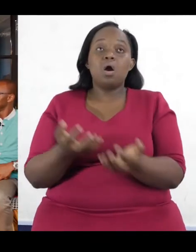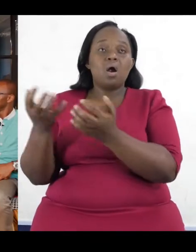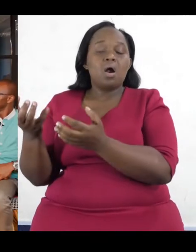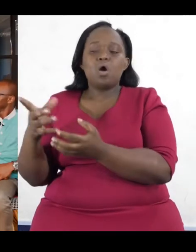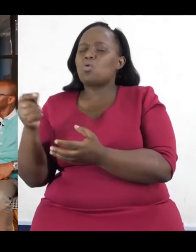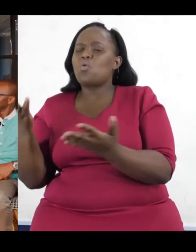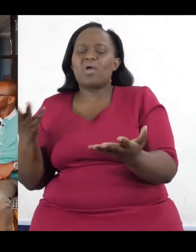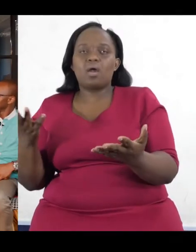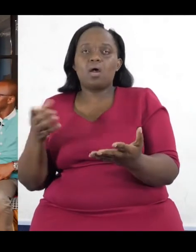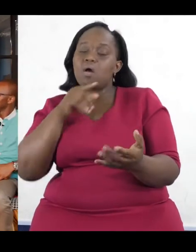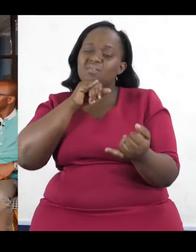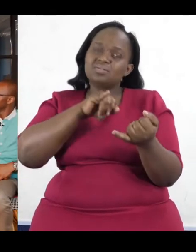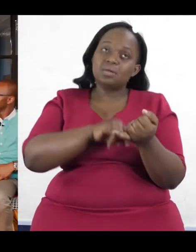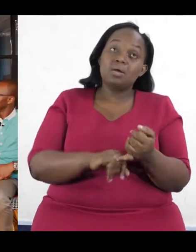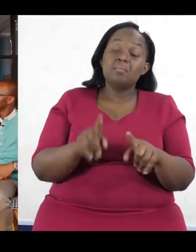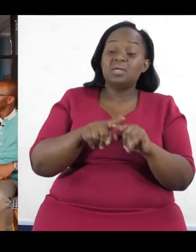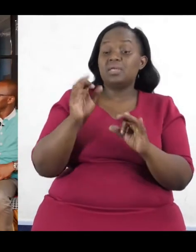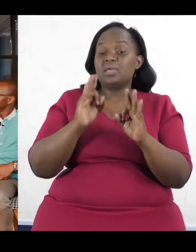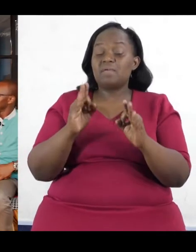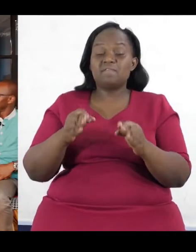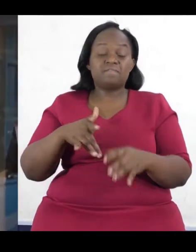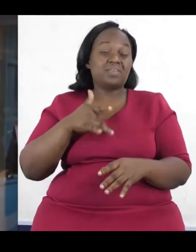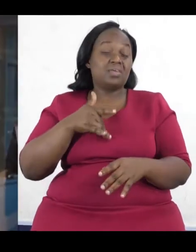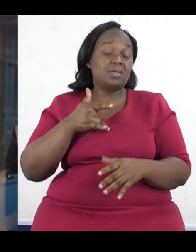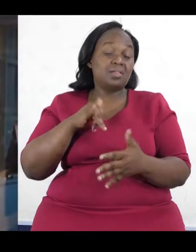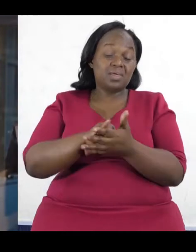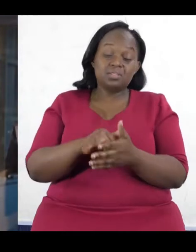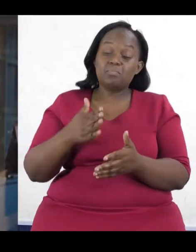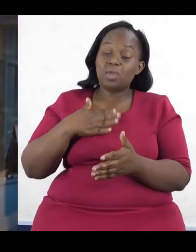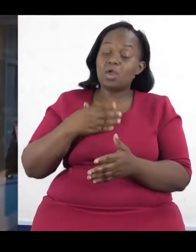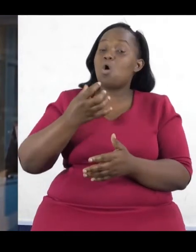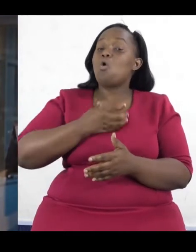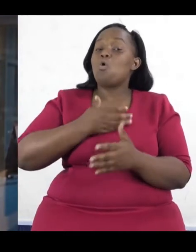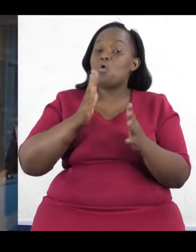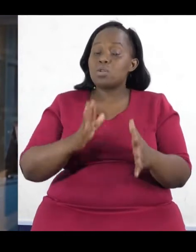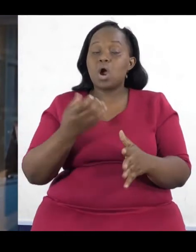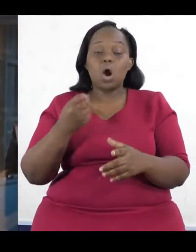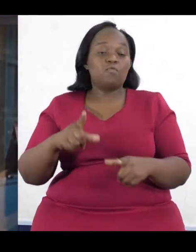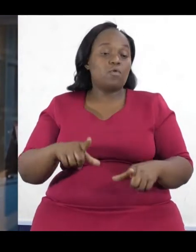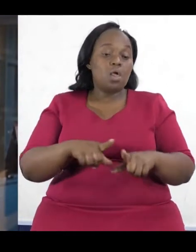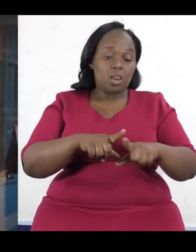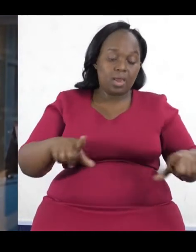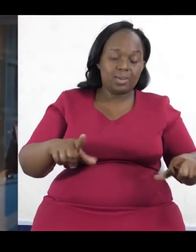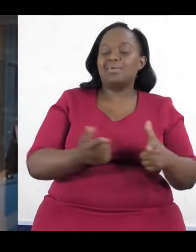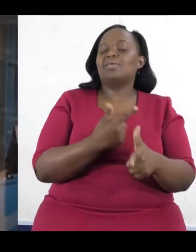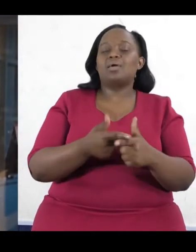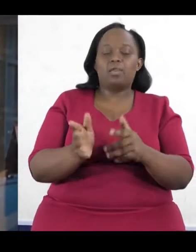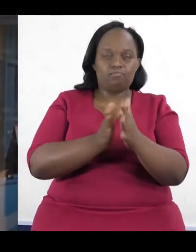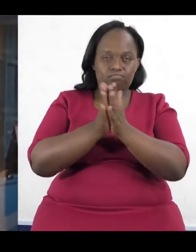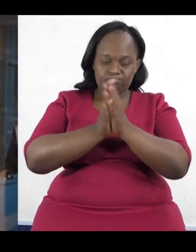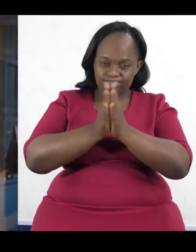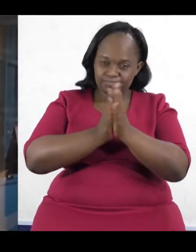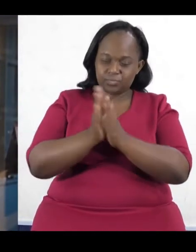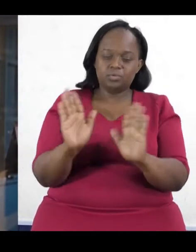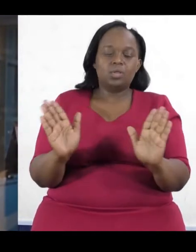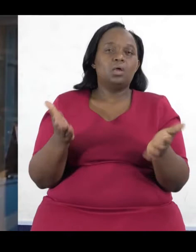the husband. Okay? Mm-hmm. But once they feel that they own this piece of land, then they'll be motivated. They'll